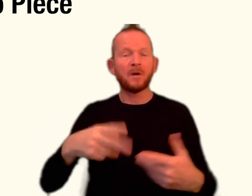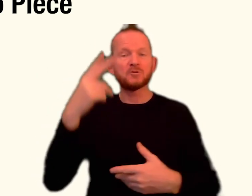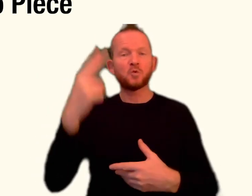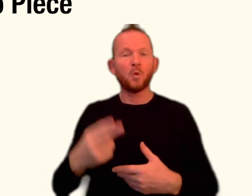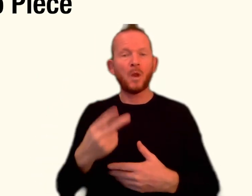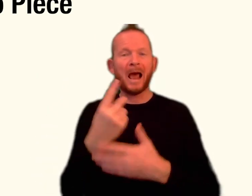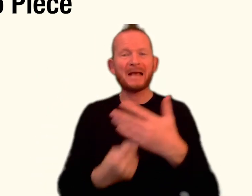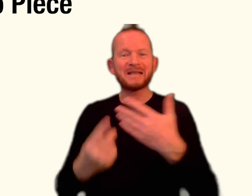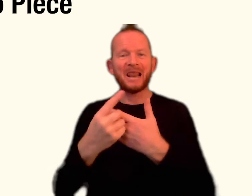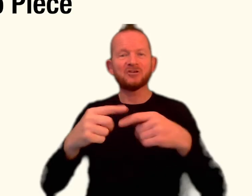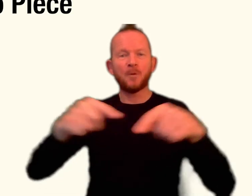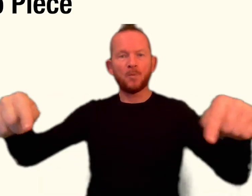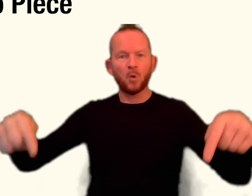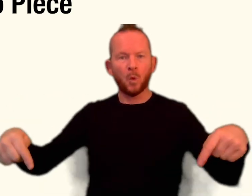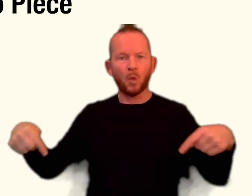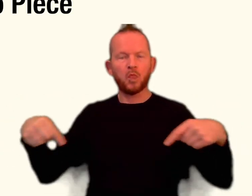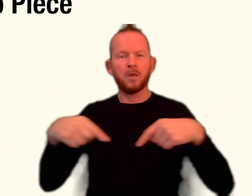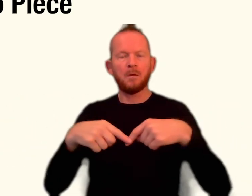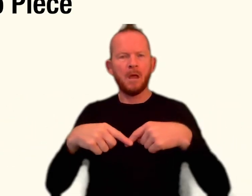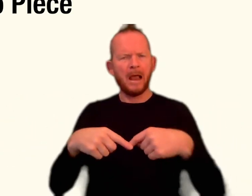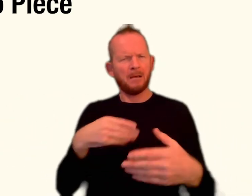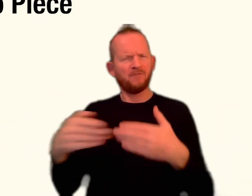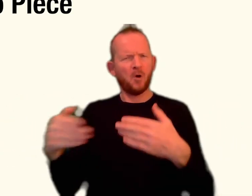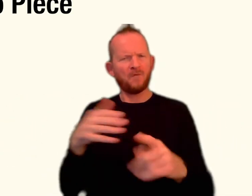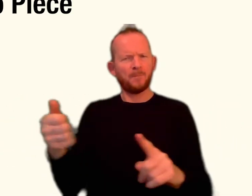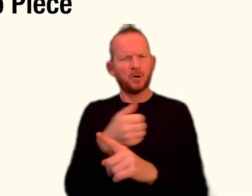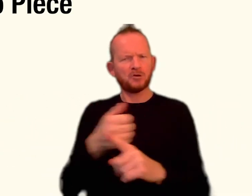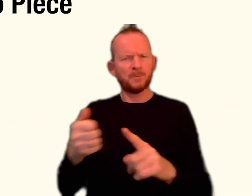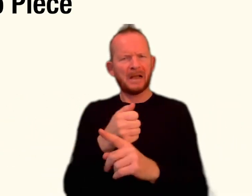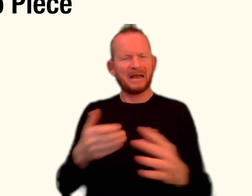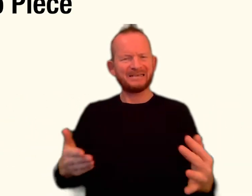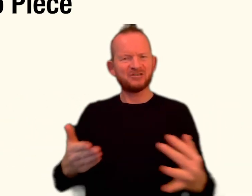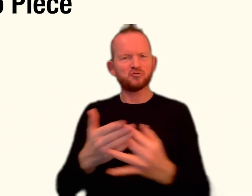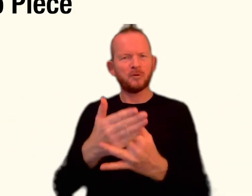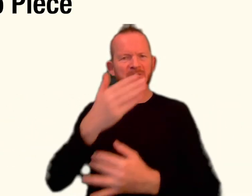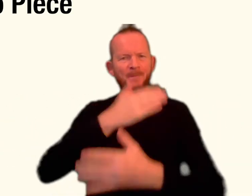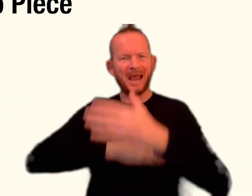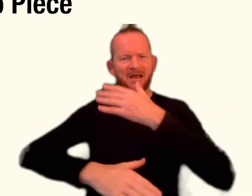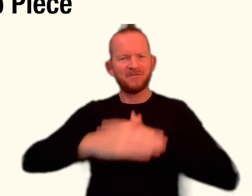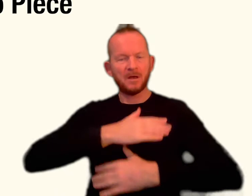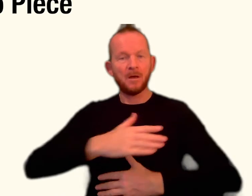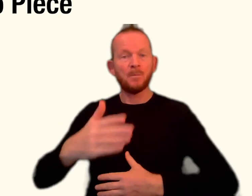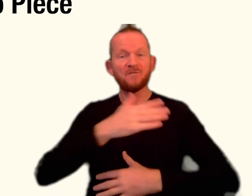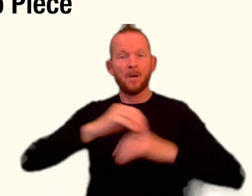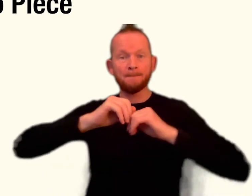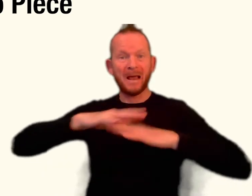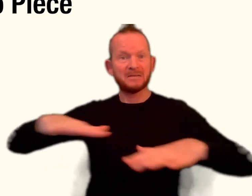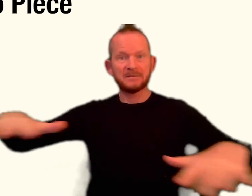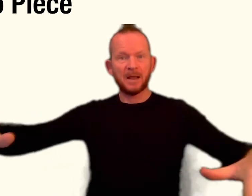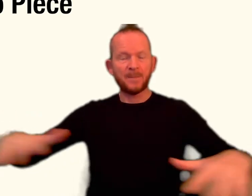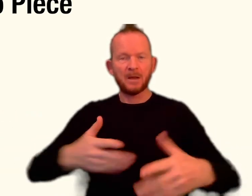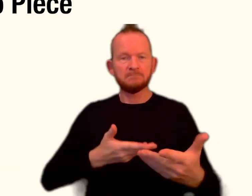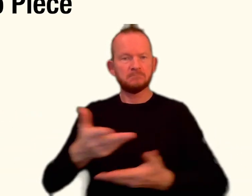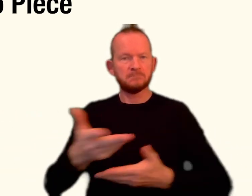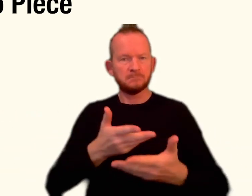School isolation booths are sometimes used as a form of punishment for disruptive behaviour. Before the pandemic, discussions about their usage in schools was